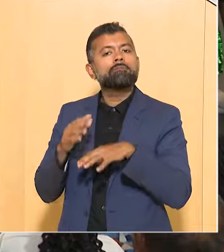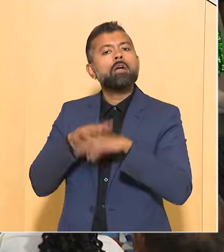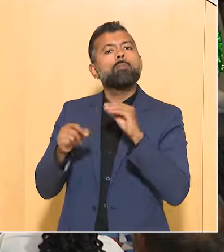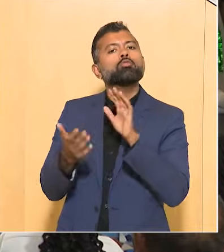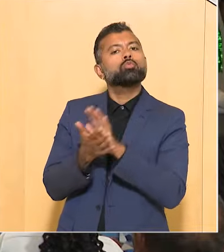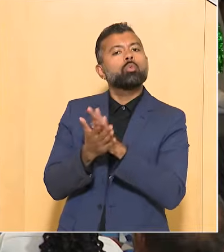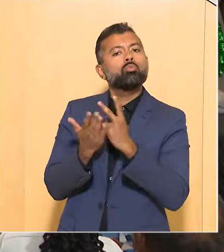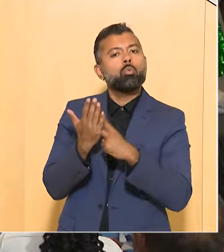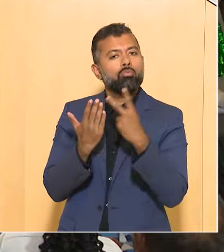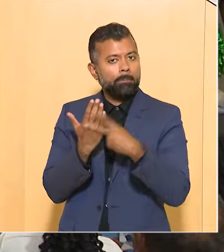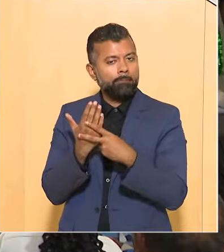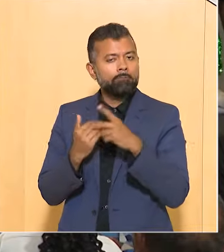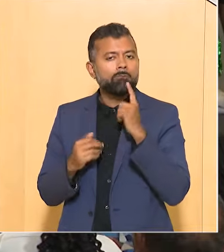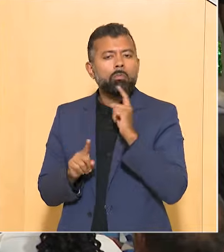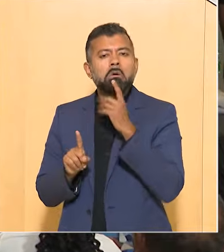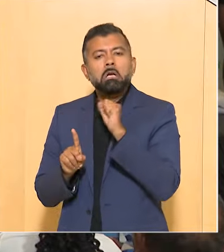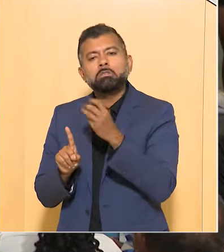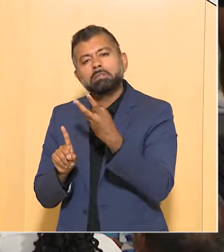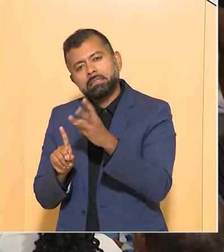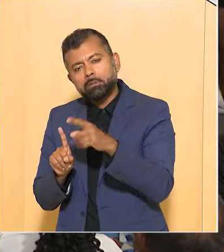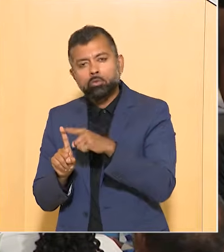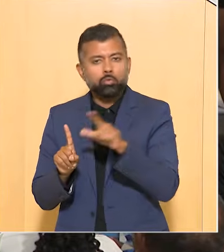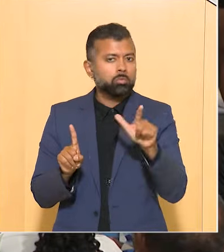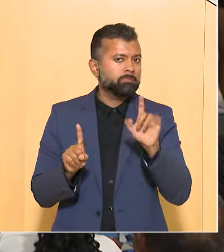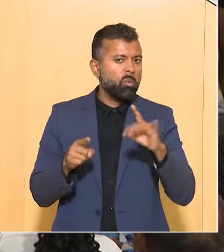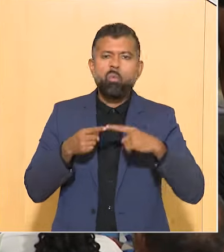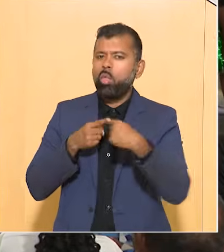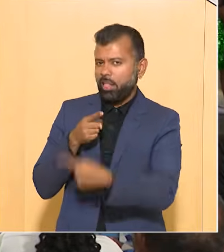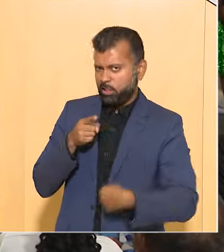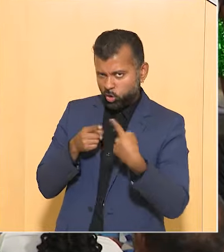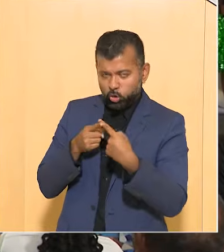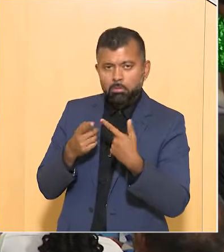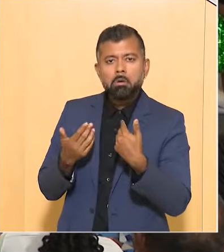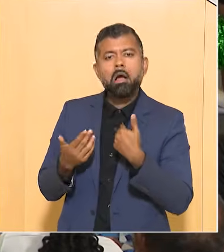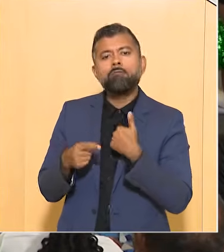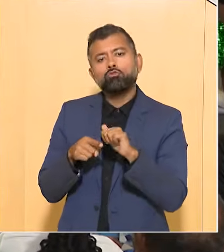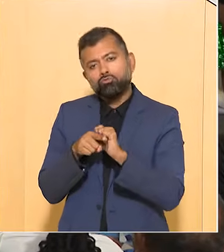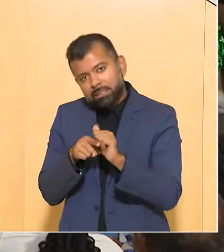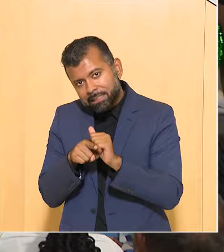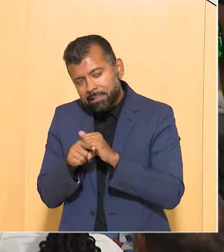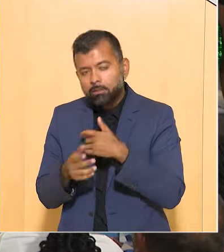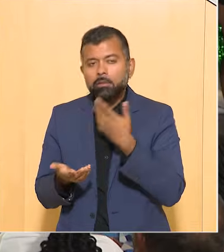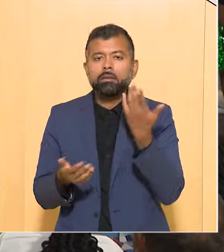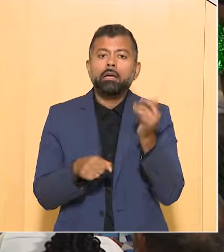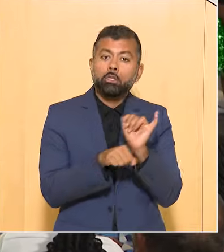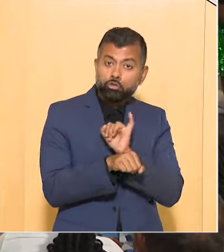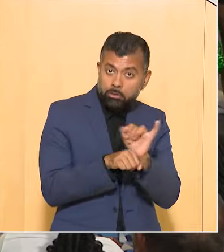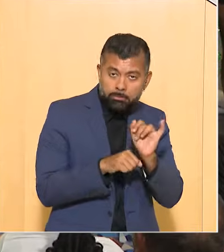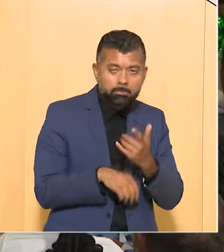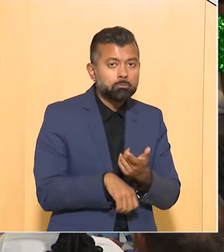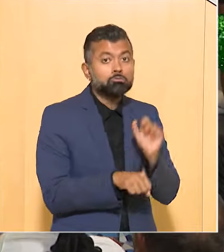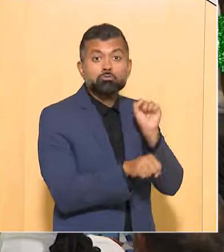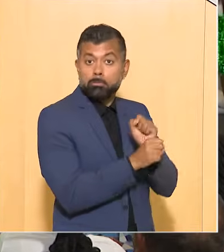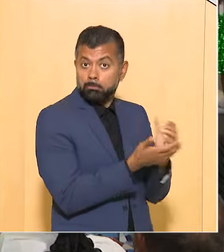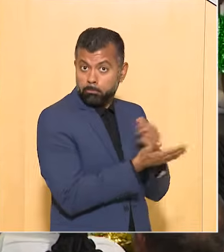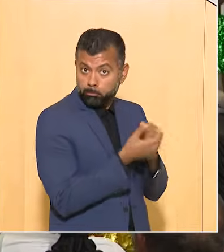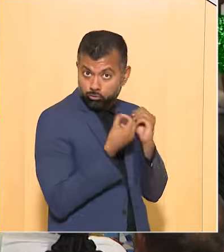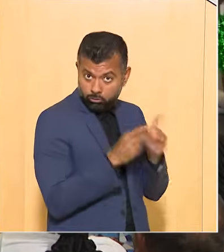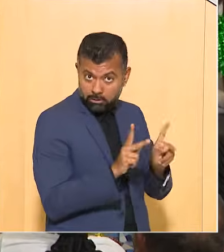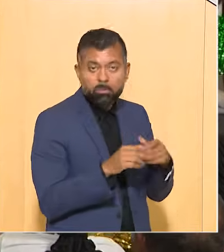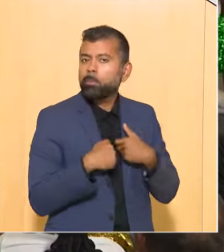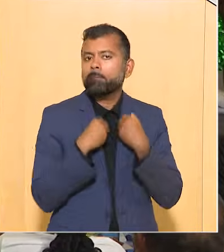so they can get skills, trade learning, and also earn a wage and get an internship as well. That takes place during the entire academic year.